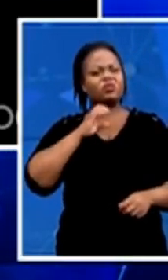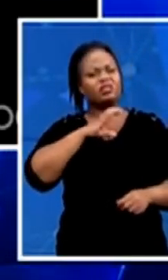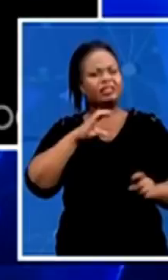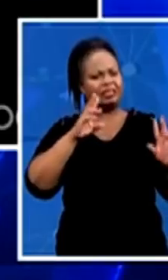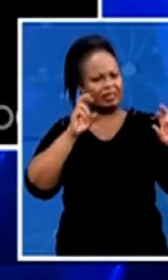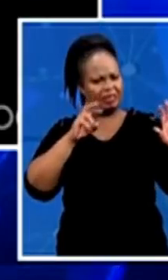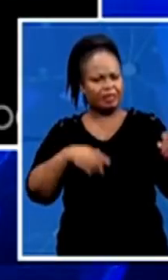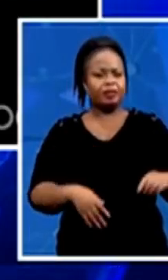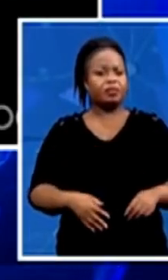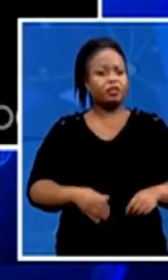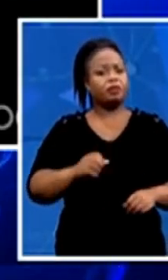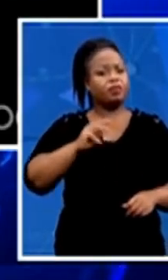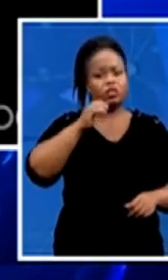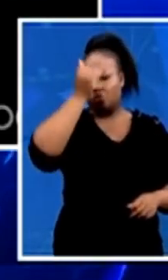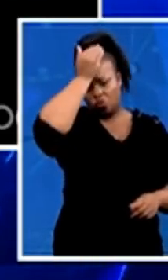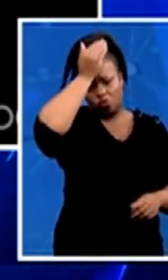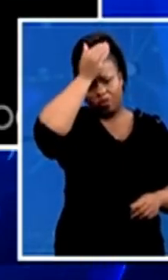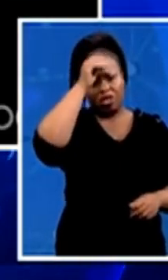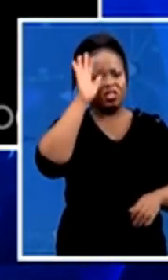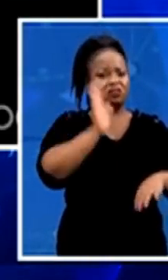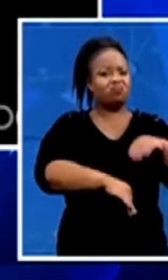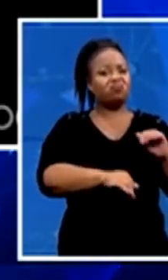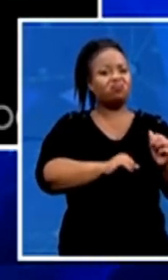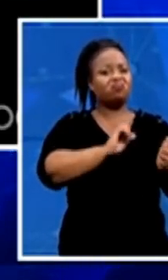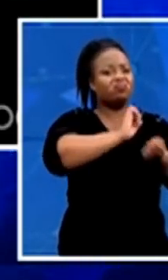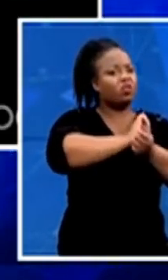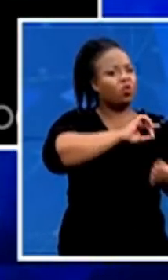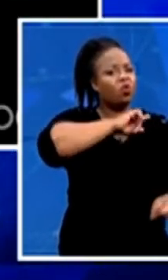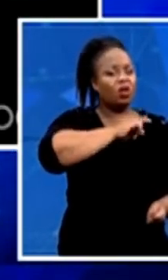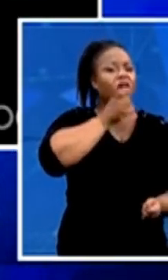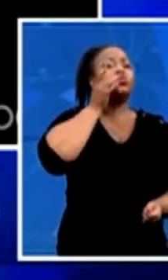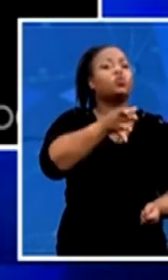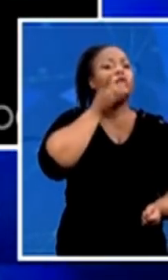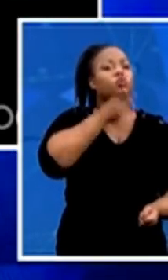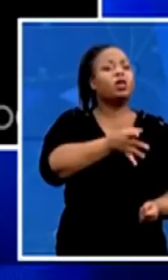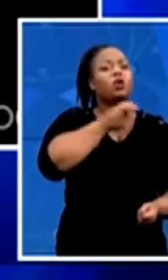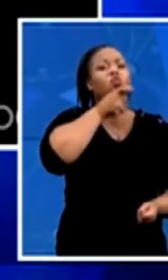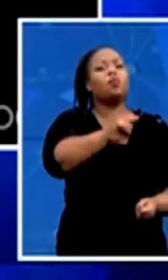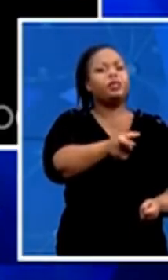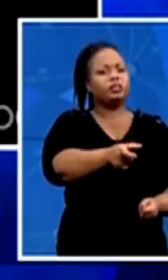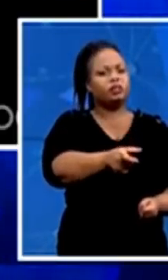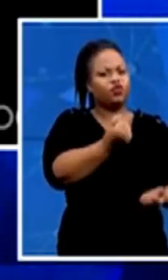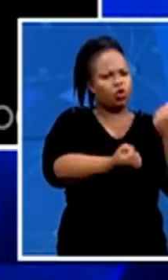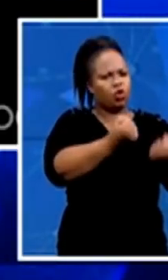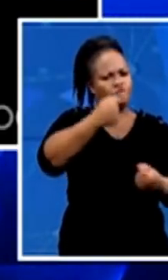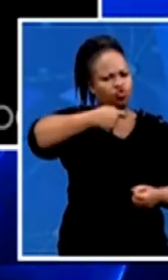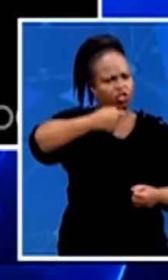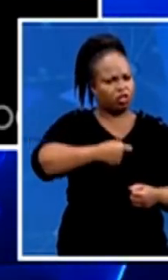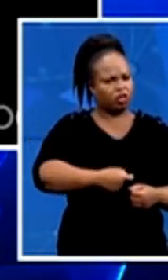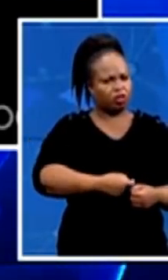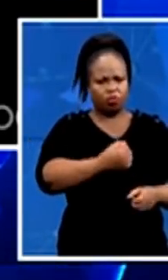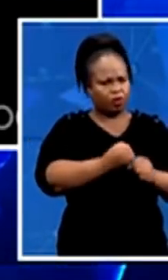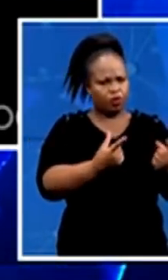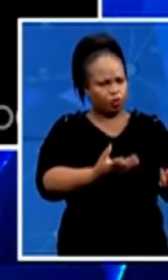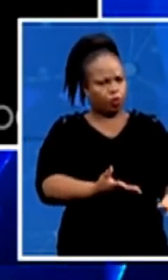sentenced because of the insults and the vilification of the judges or of the judiciary or even of the court. He was sentenced because he was